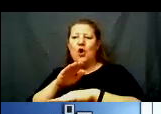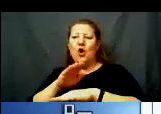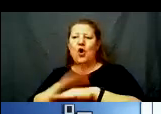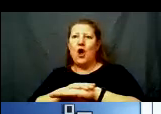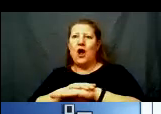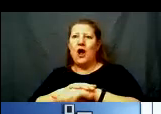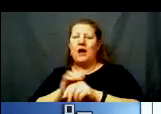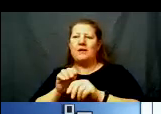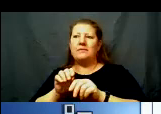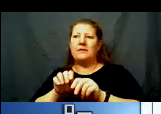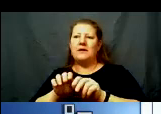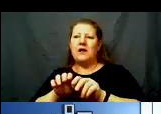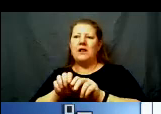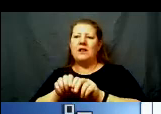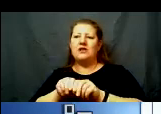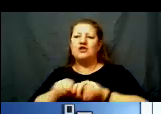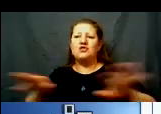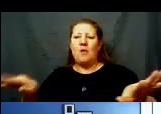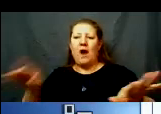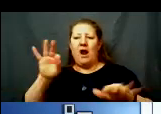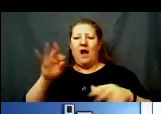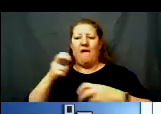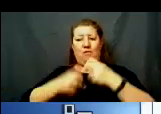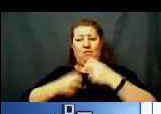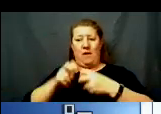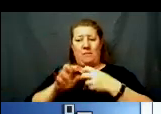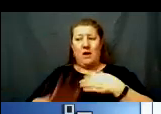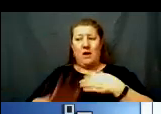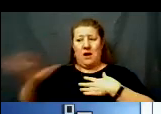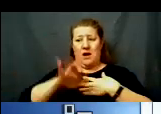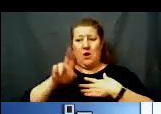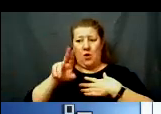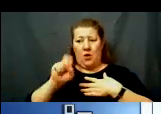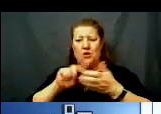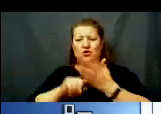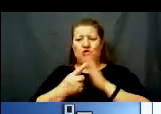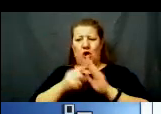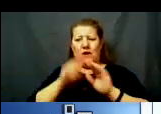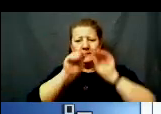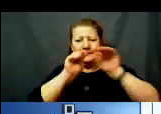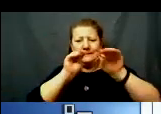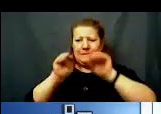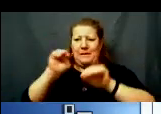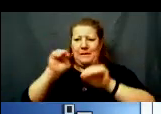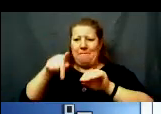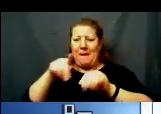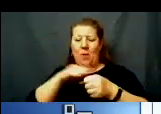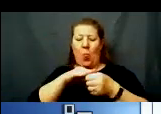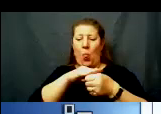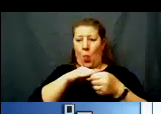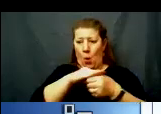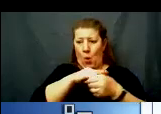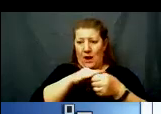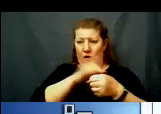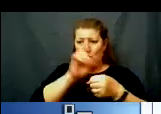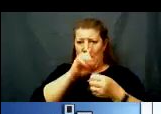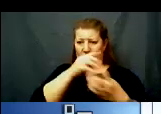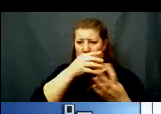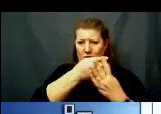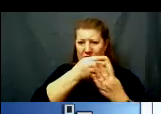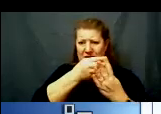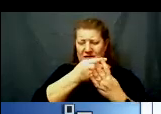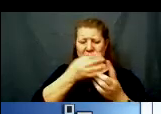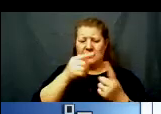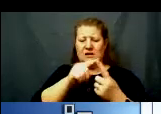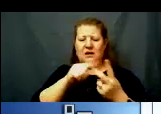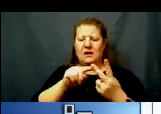spread of this problem around the United States and began to map the location of prisons and what the environmental justice